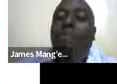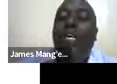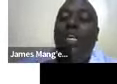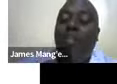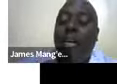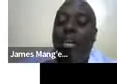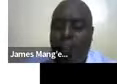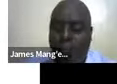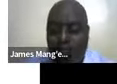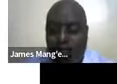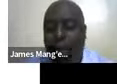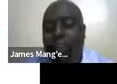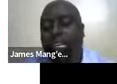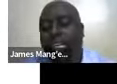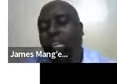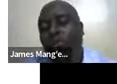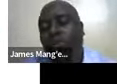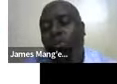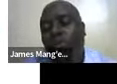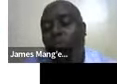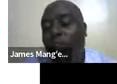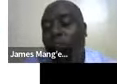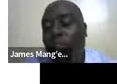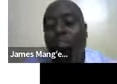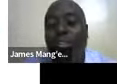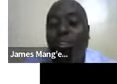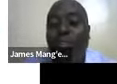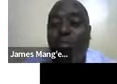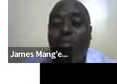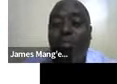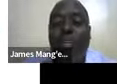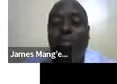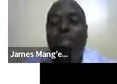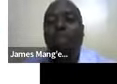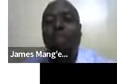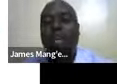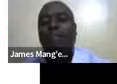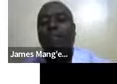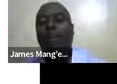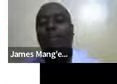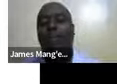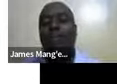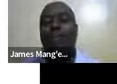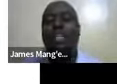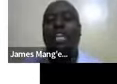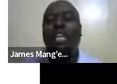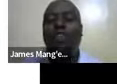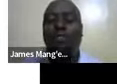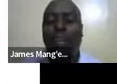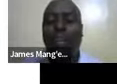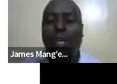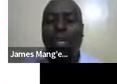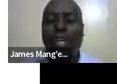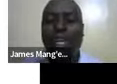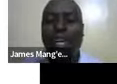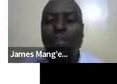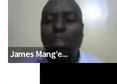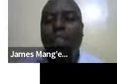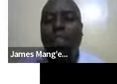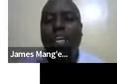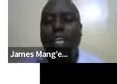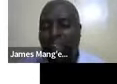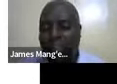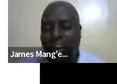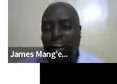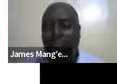with them in a manner that is likely to cause problems, then you are in trouble. We deal with them when people feel they own your company. When